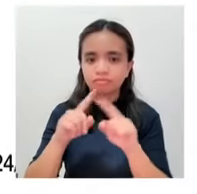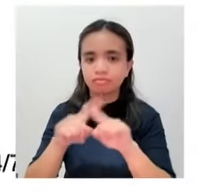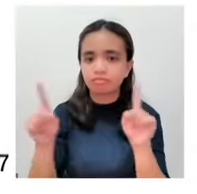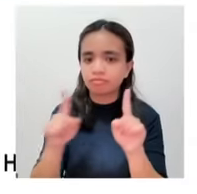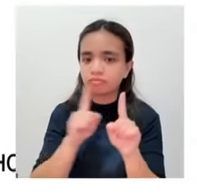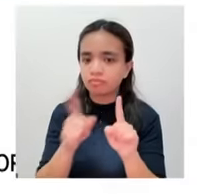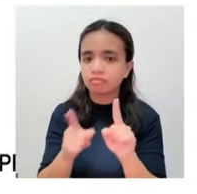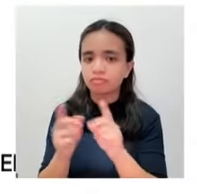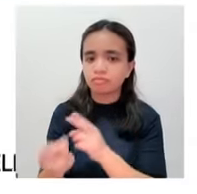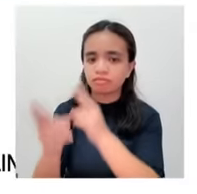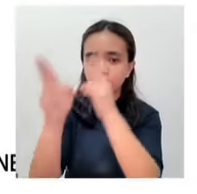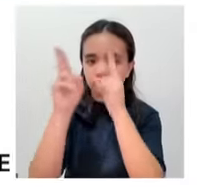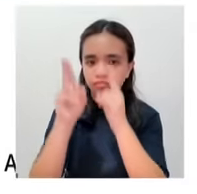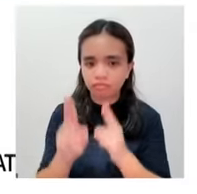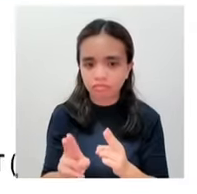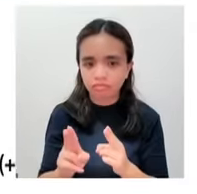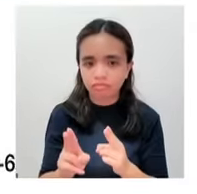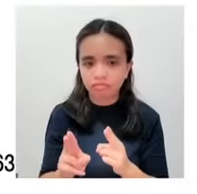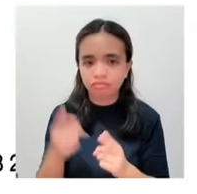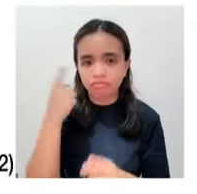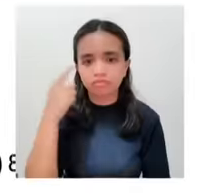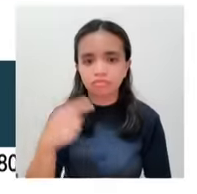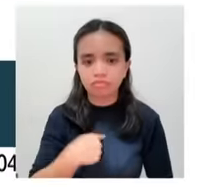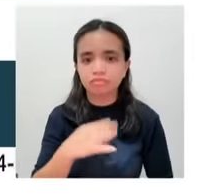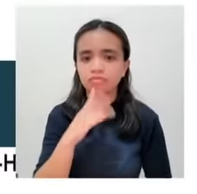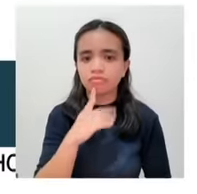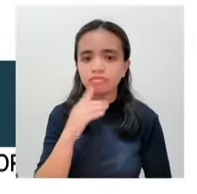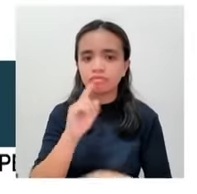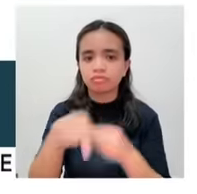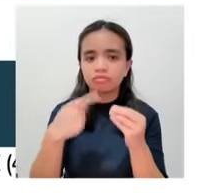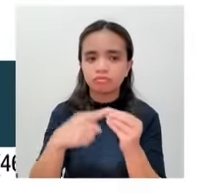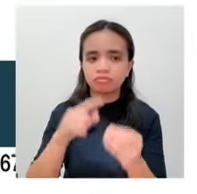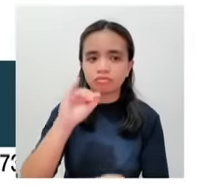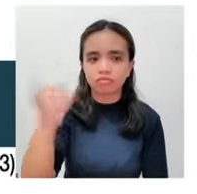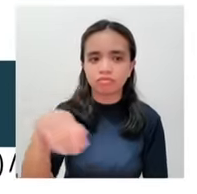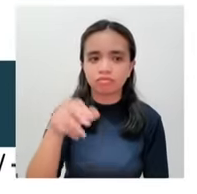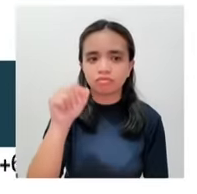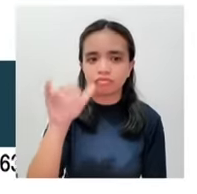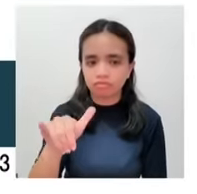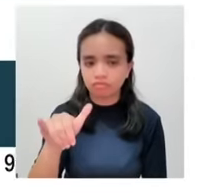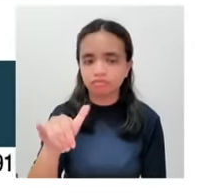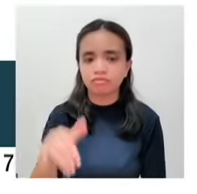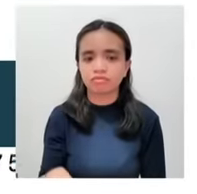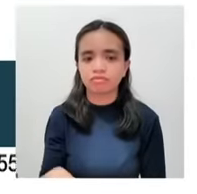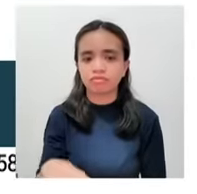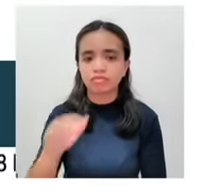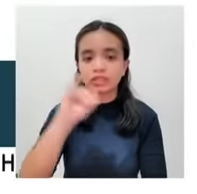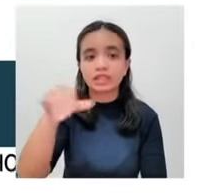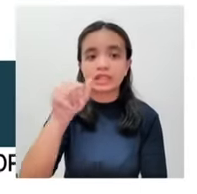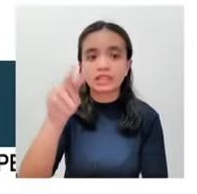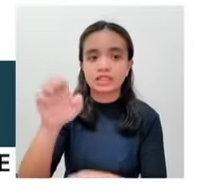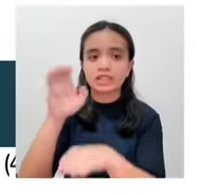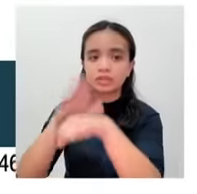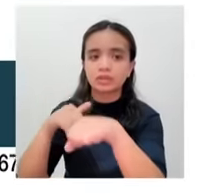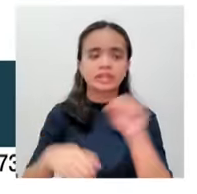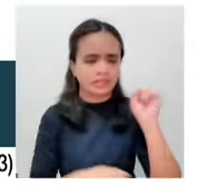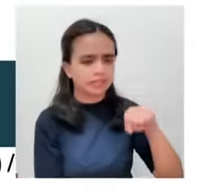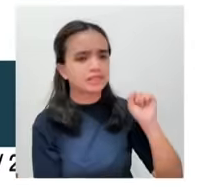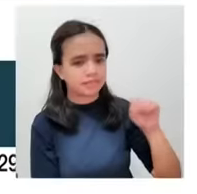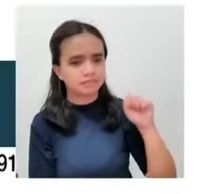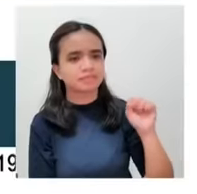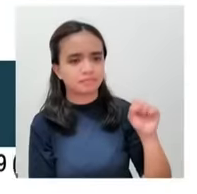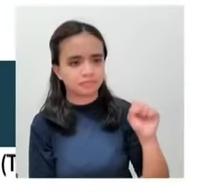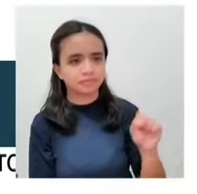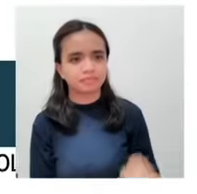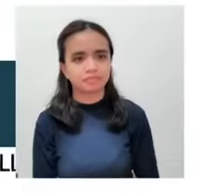honor for me to speak about Jane. Friends and family called her Jane because that's her real name.